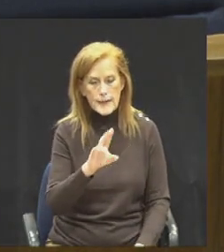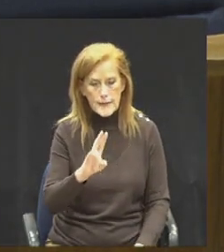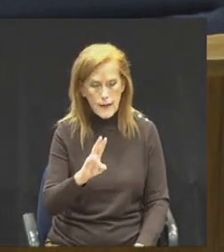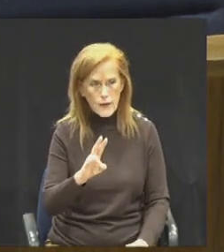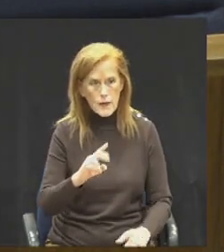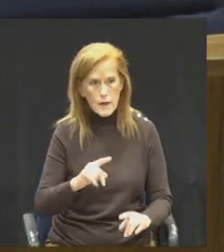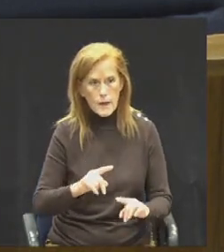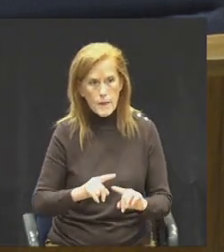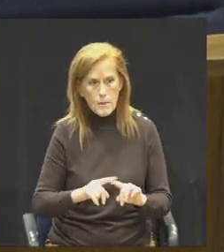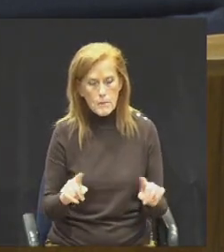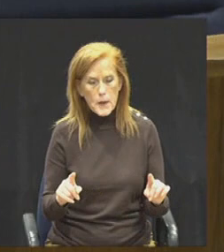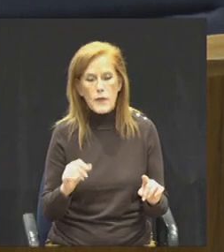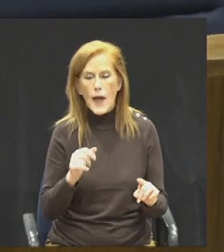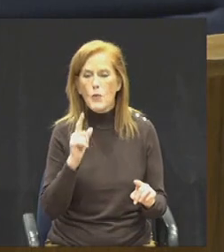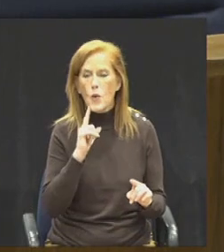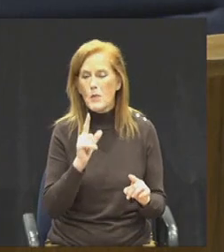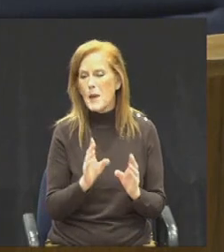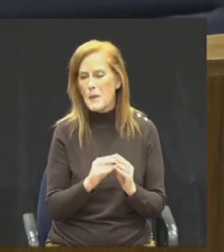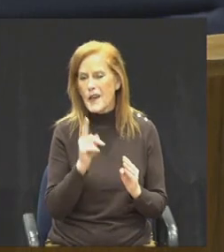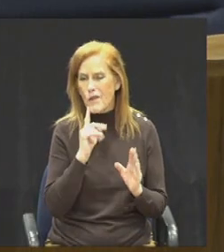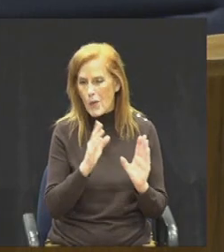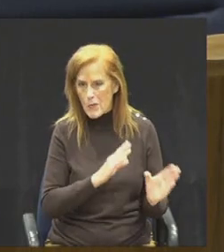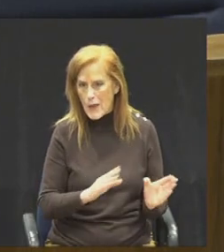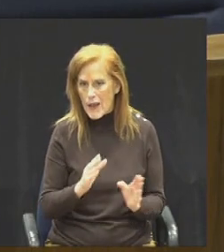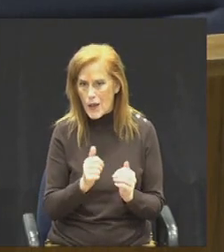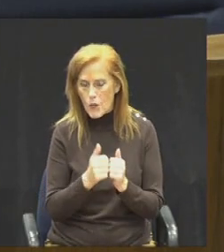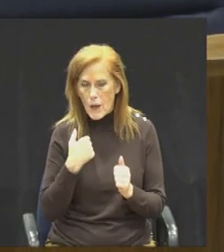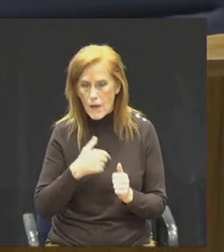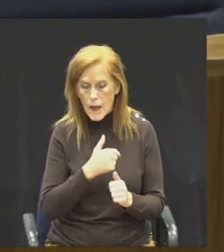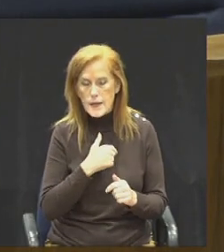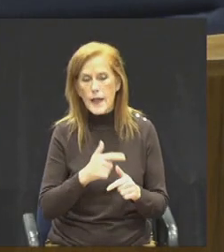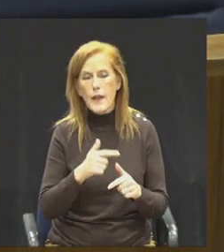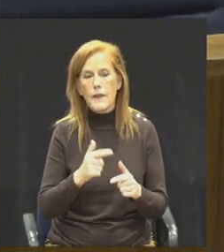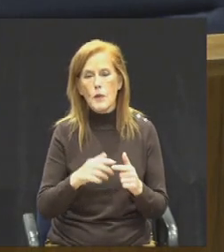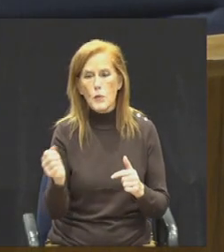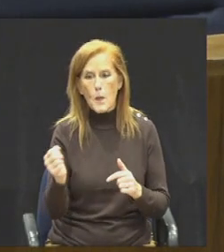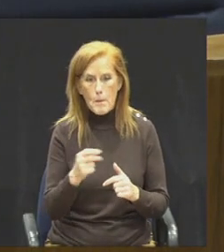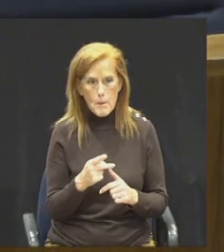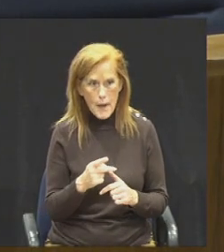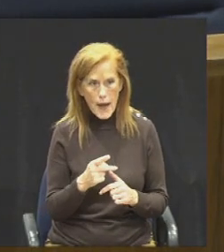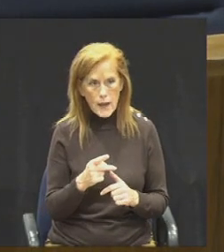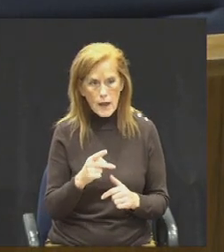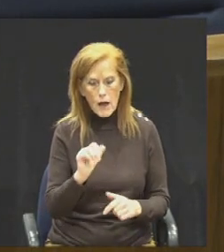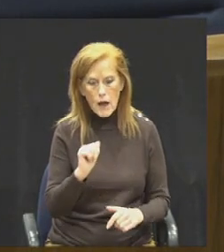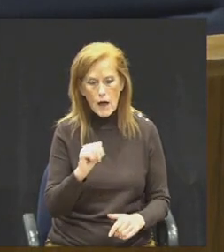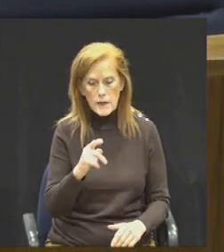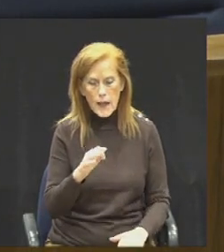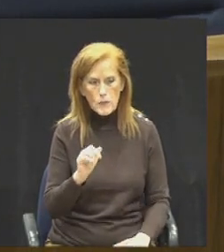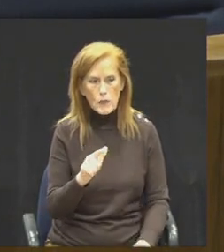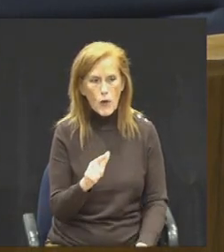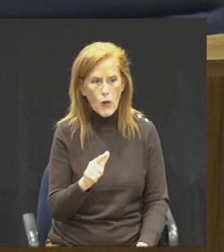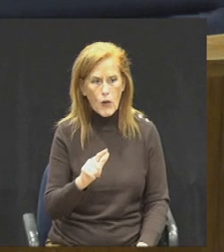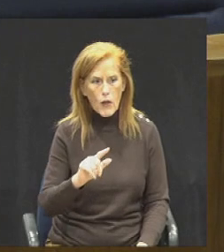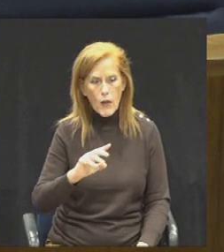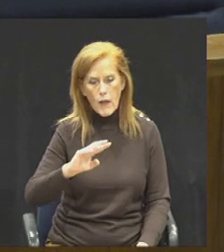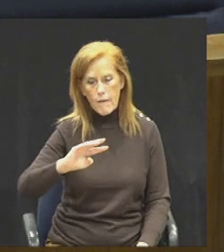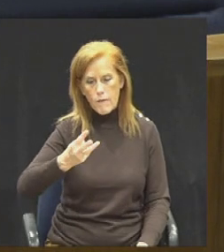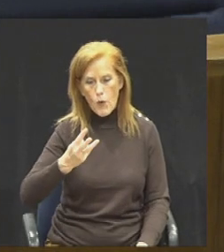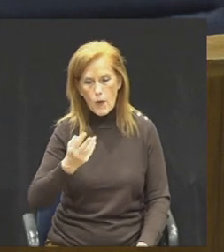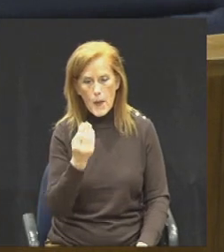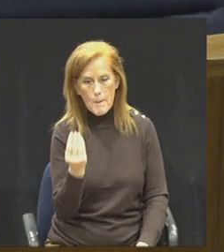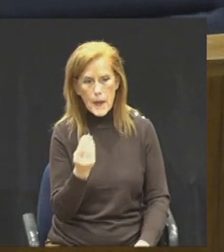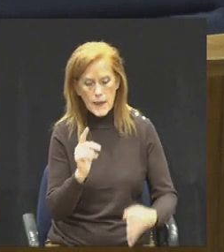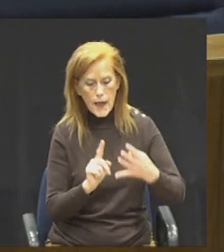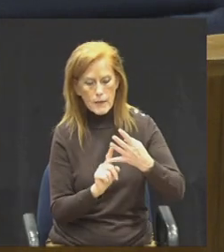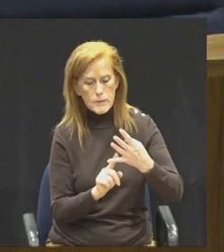be a planning meeting, and we will be back the fourth Monday in April with a public meeting